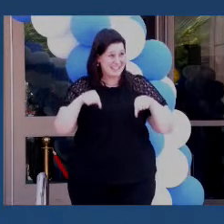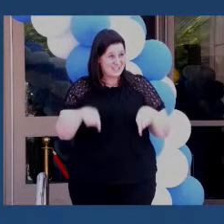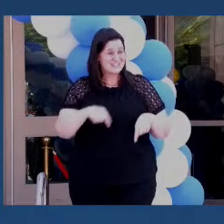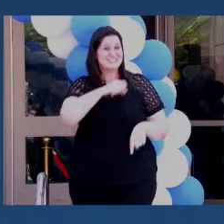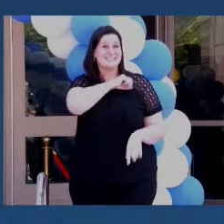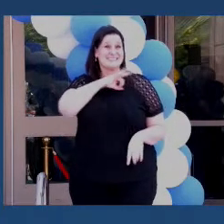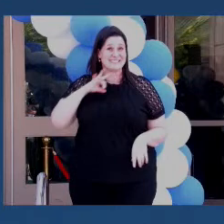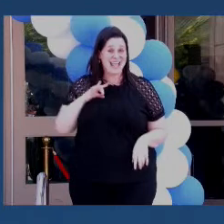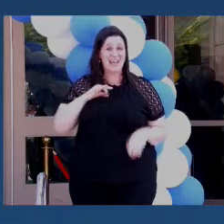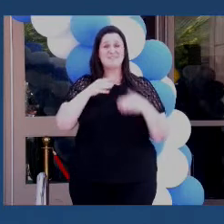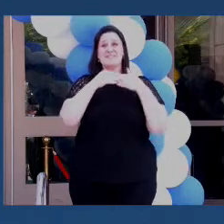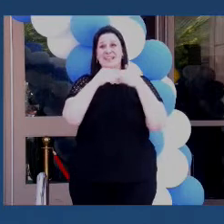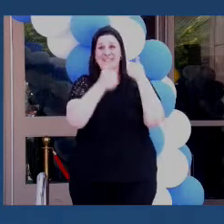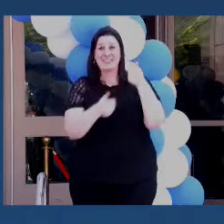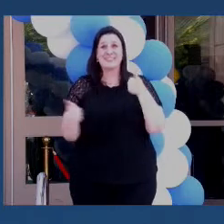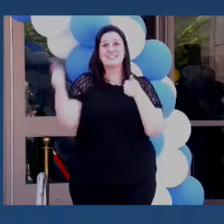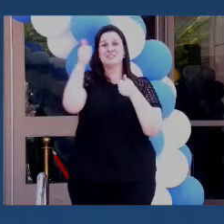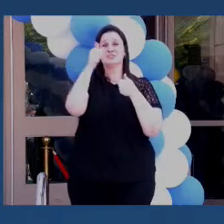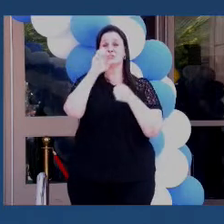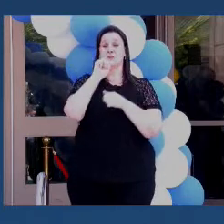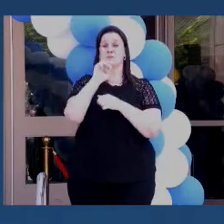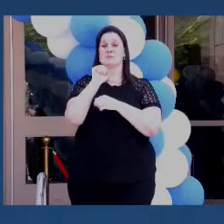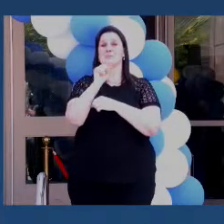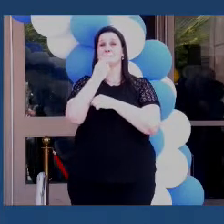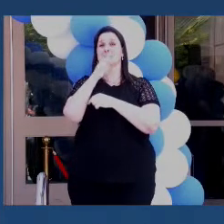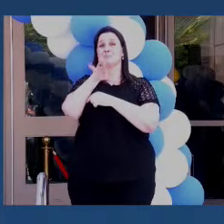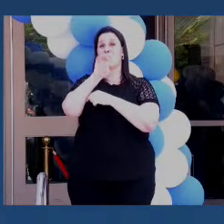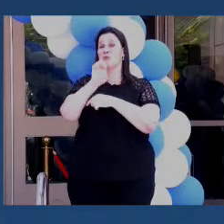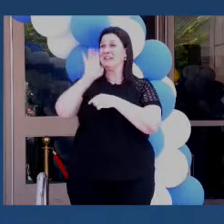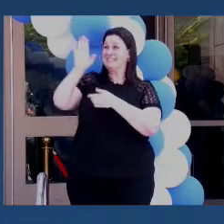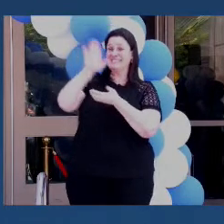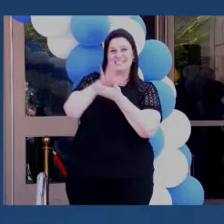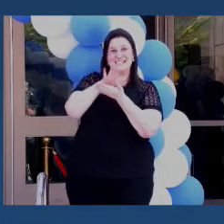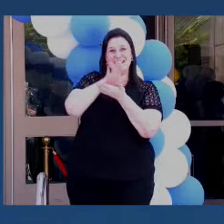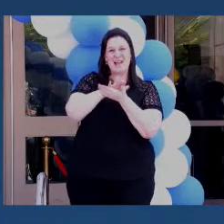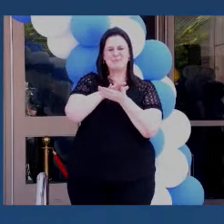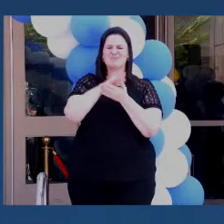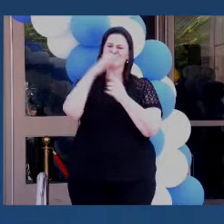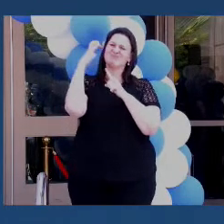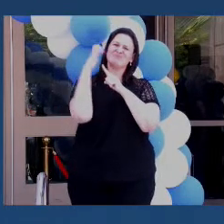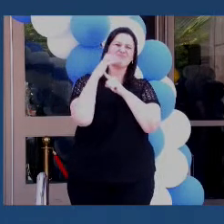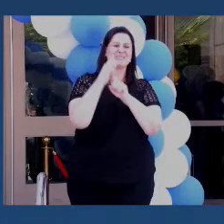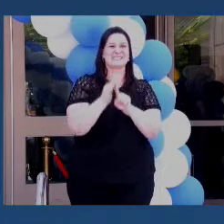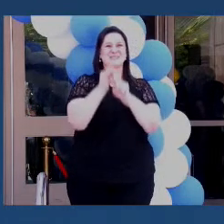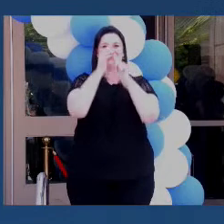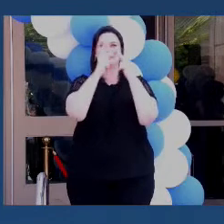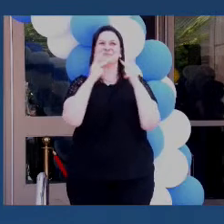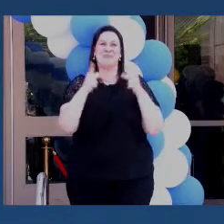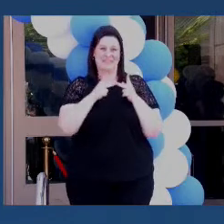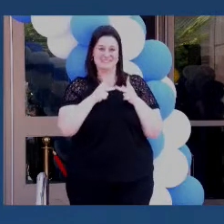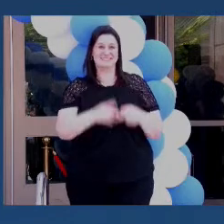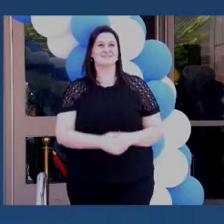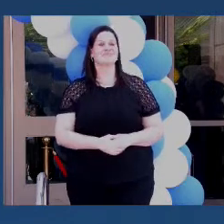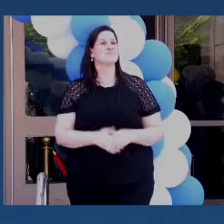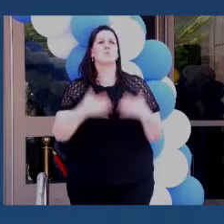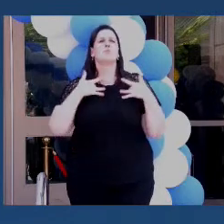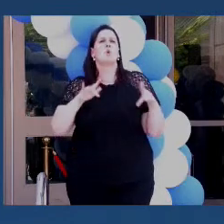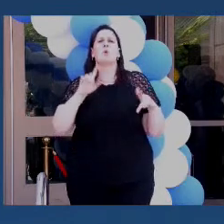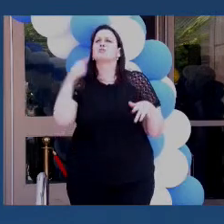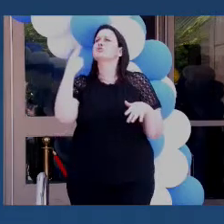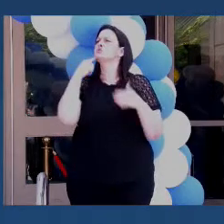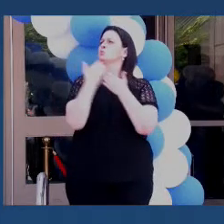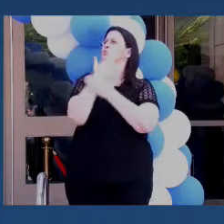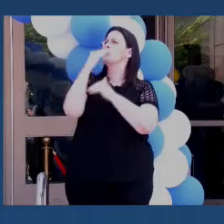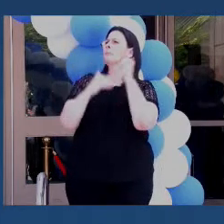leadership to make Maurice Academy the super special place that it is. Because we don't want just the new building,